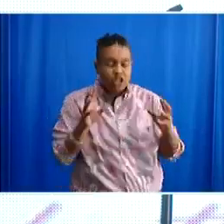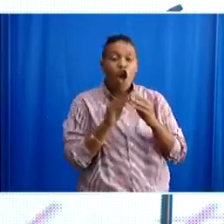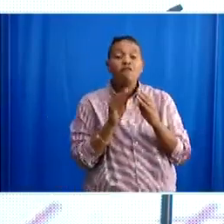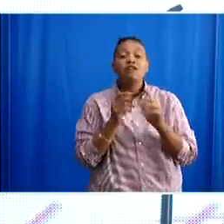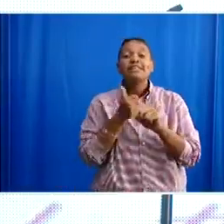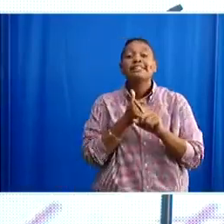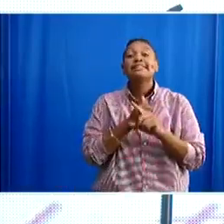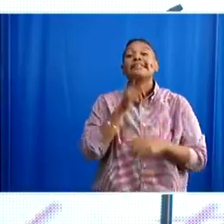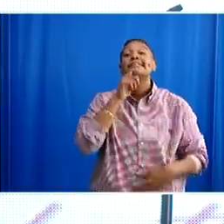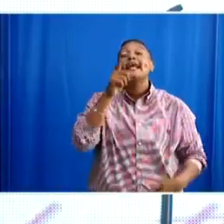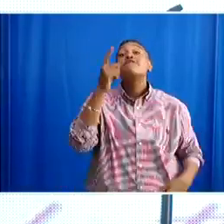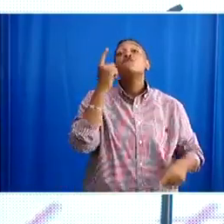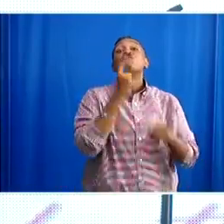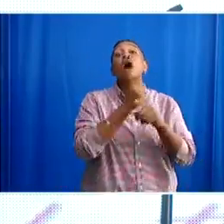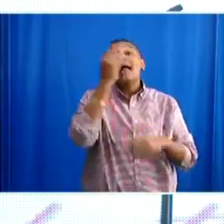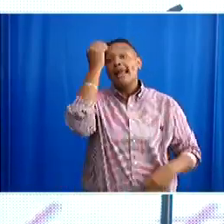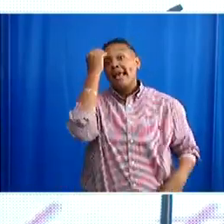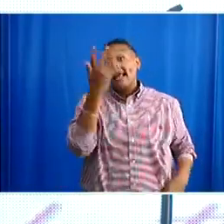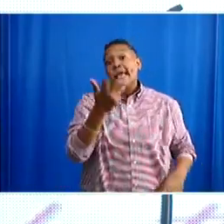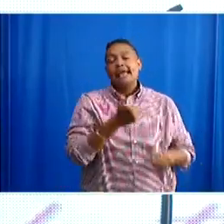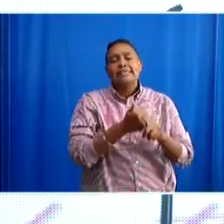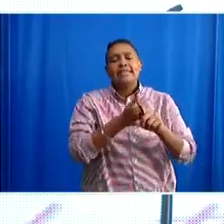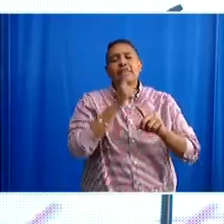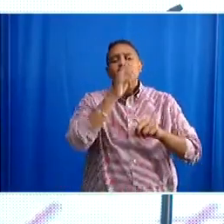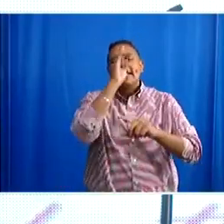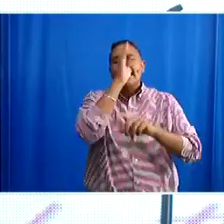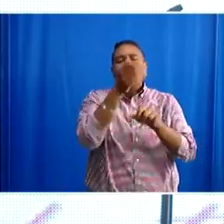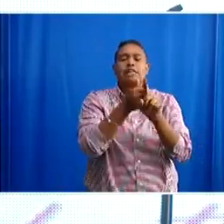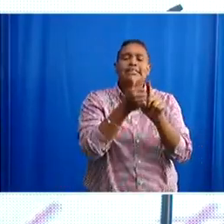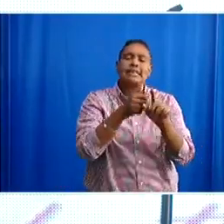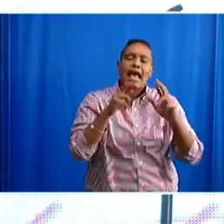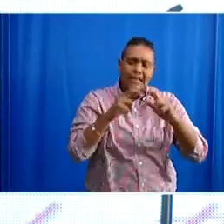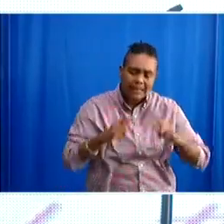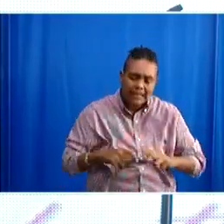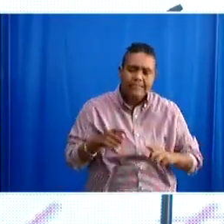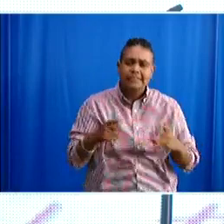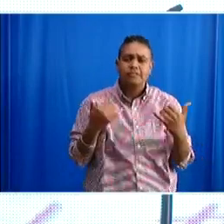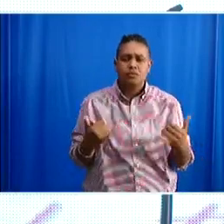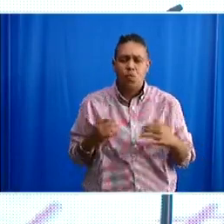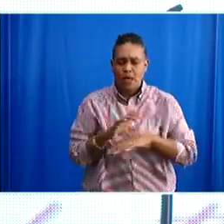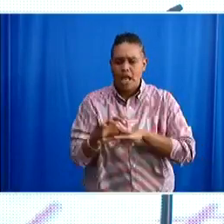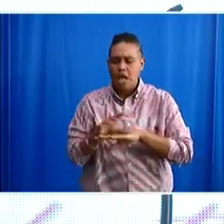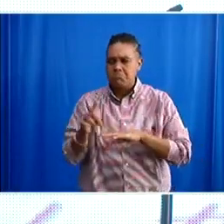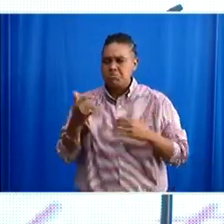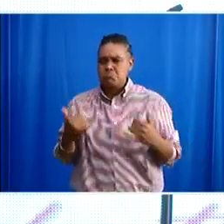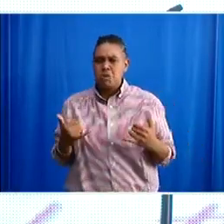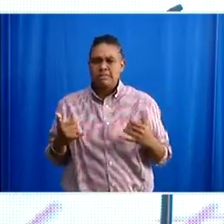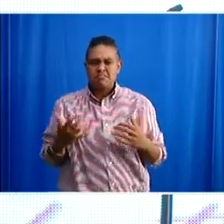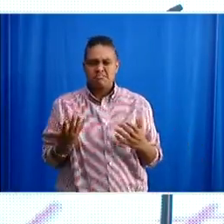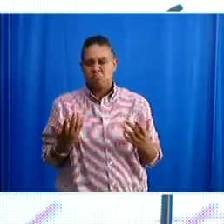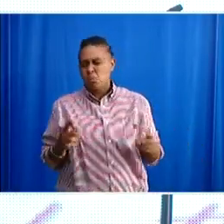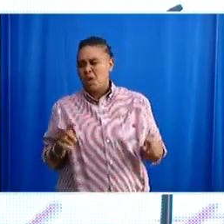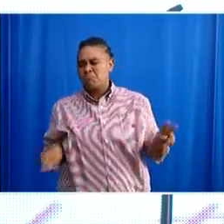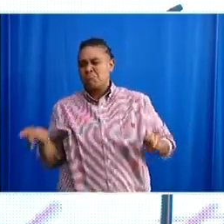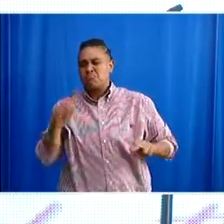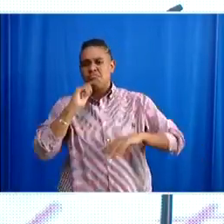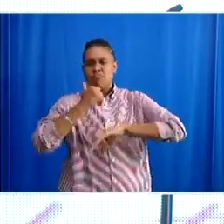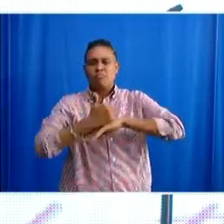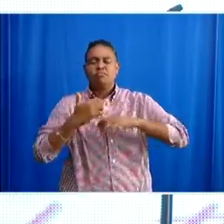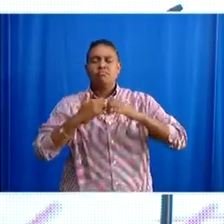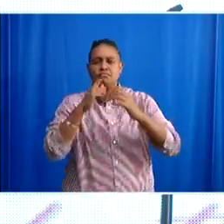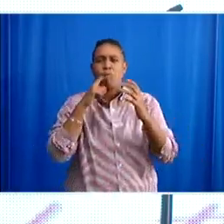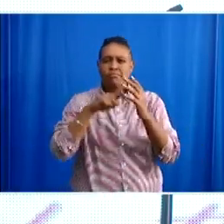as you rightly indicated, is geared at assessing the region's present status in implementing some